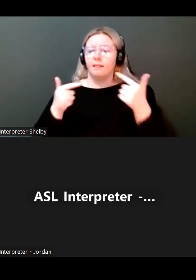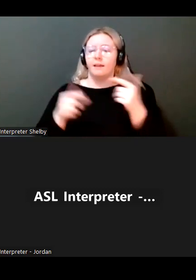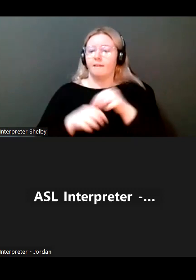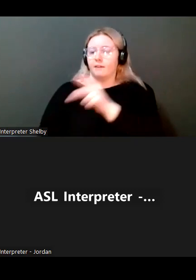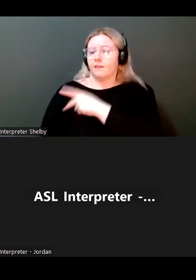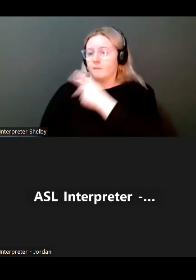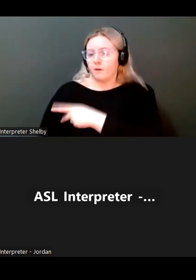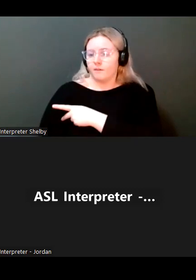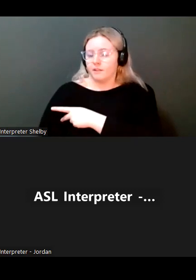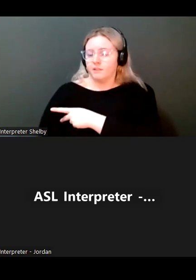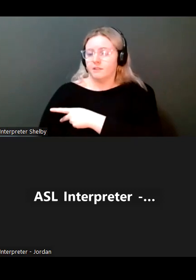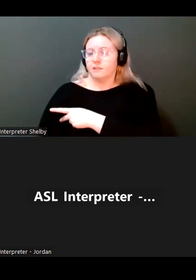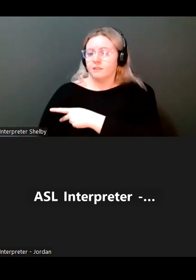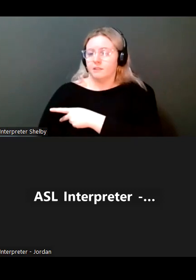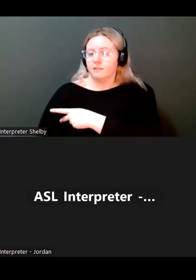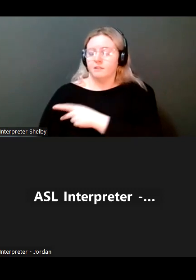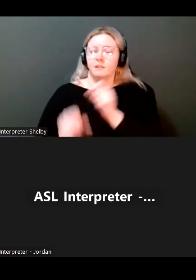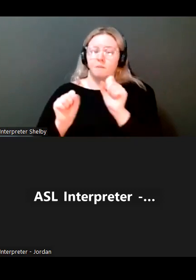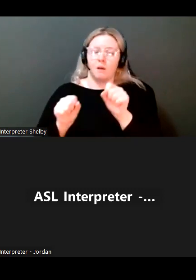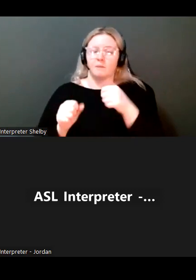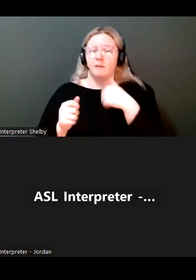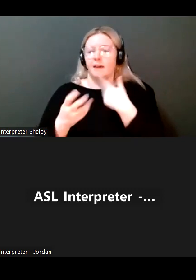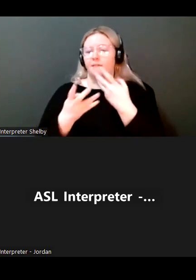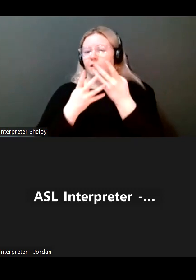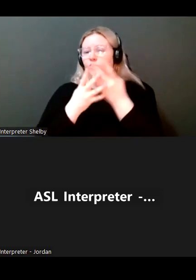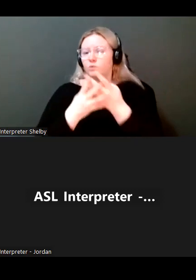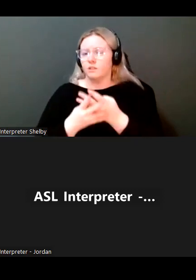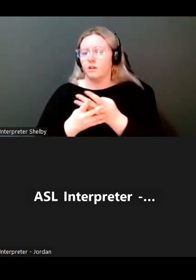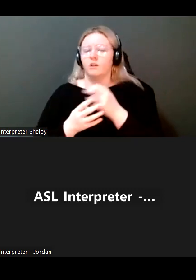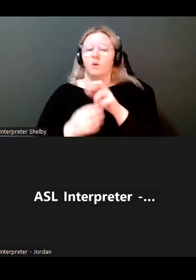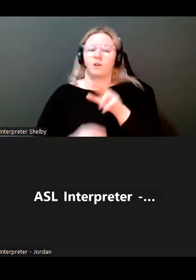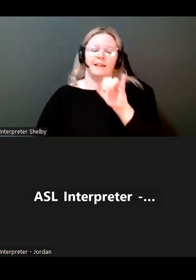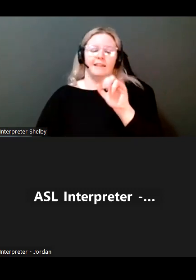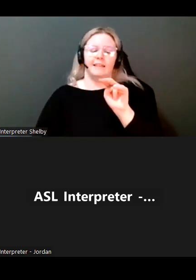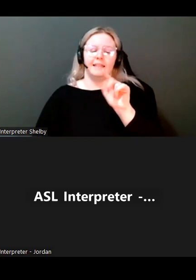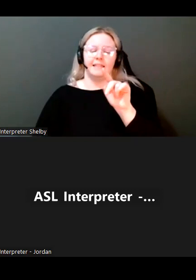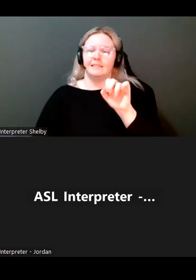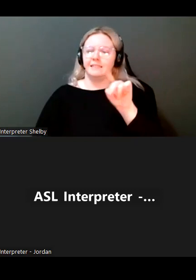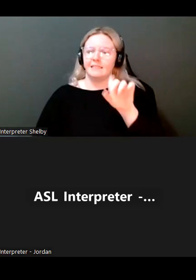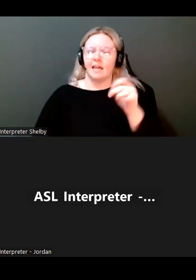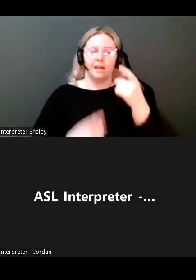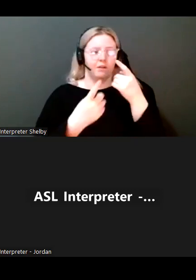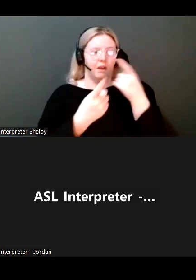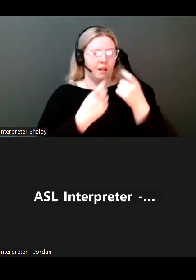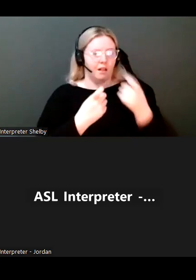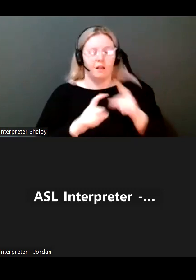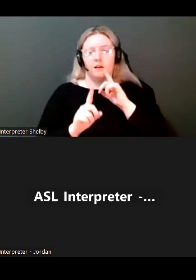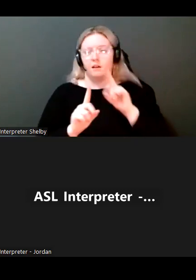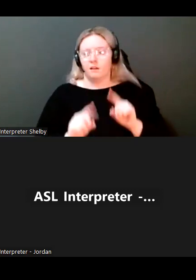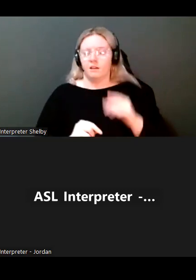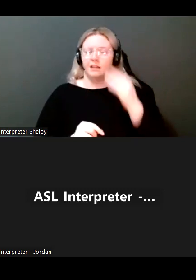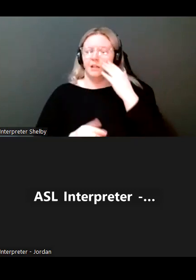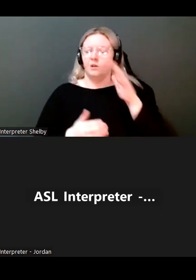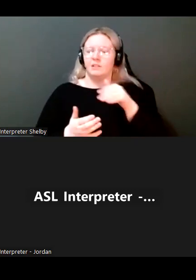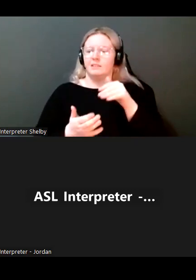might be a certain triage or an intake line to call. Like I know in central Newfoundland, for all